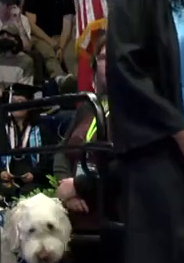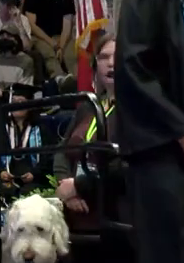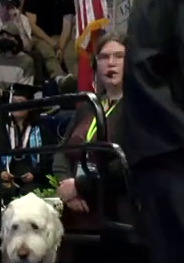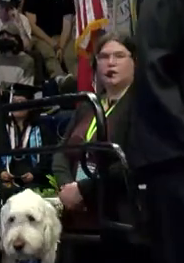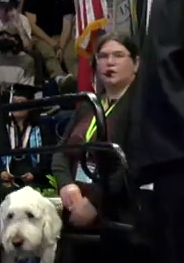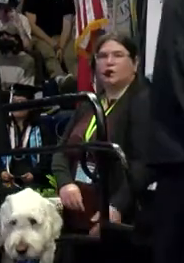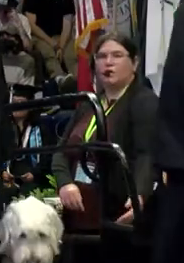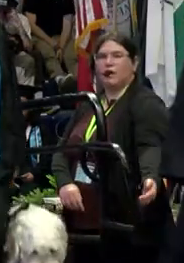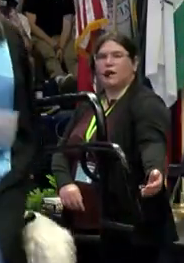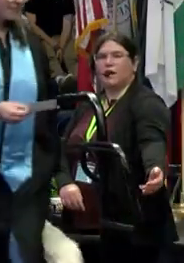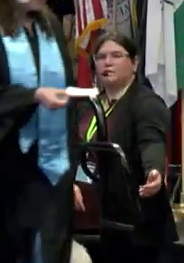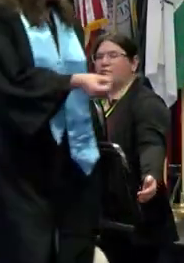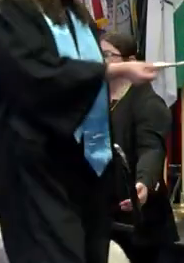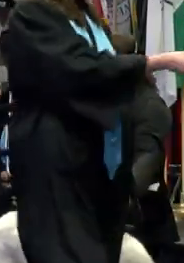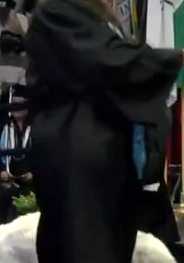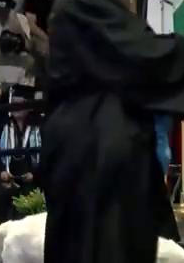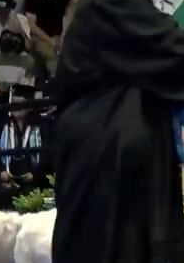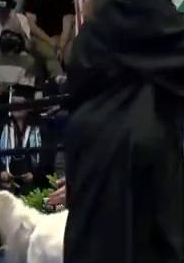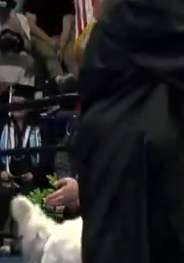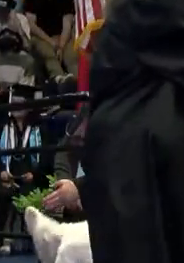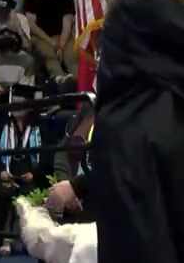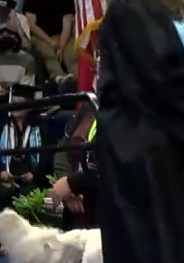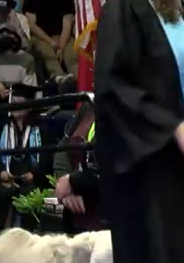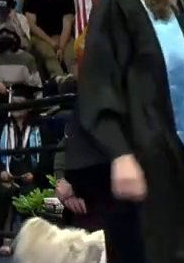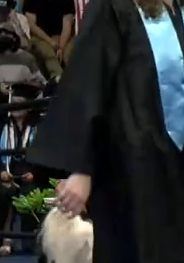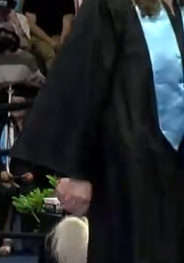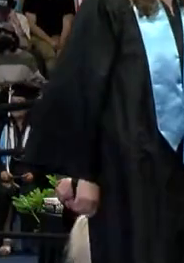Natalie Prosper.